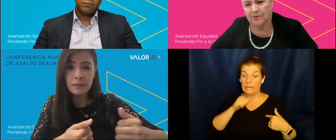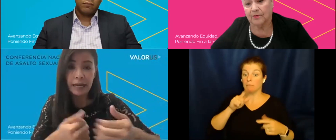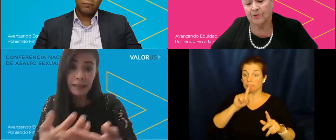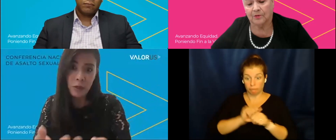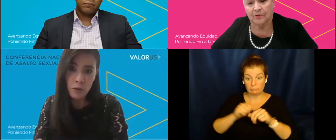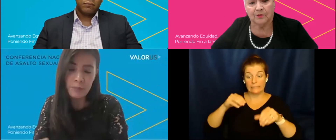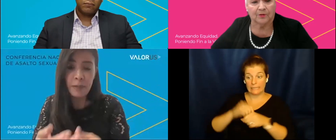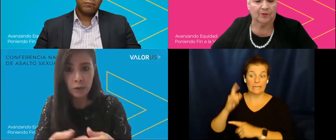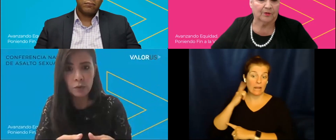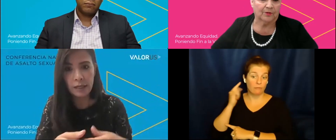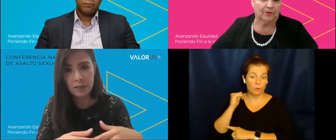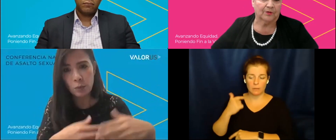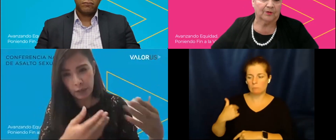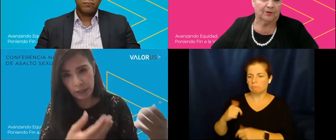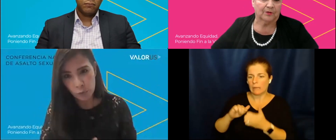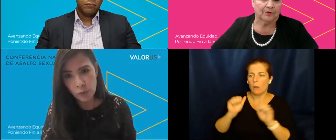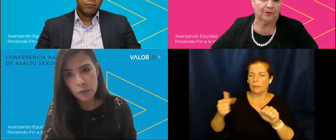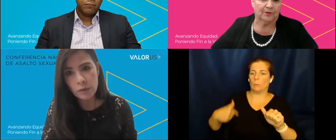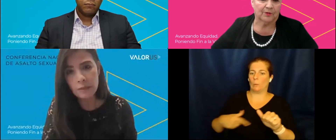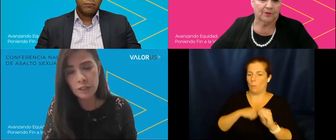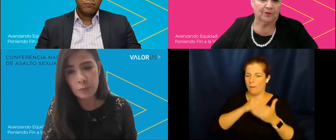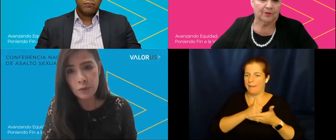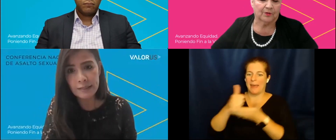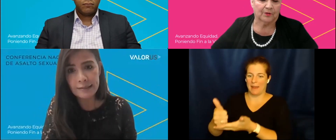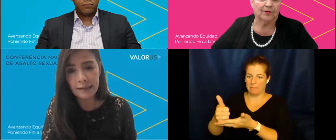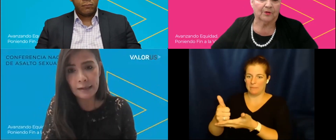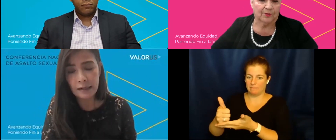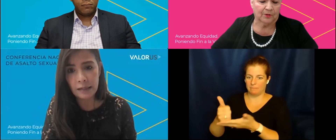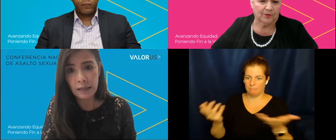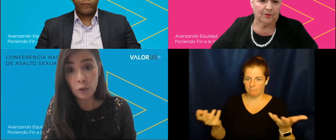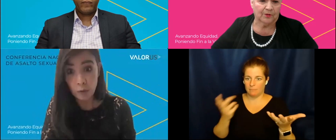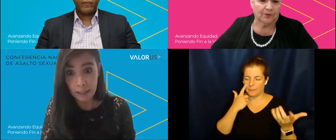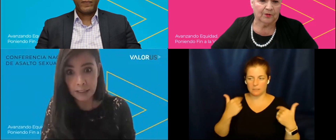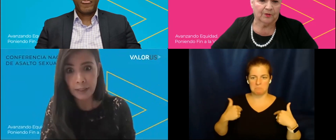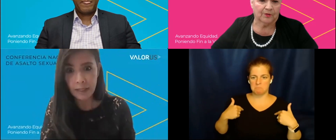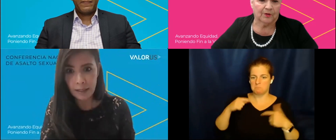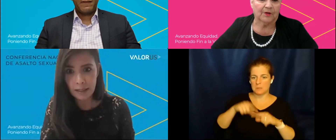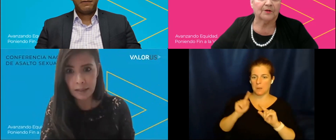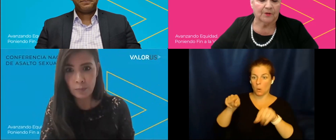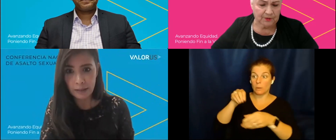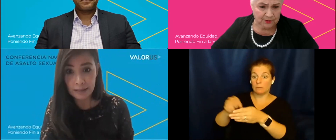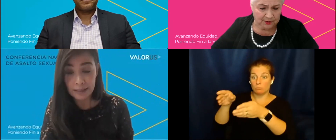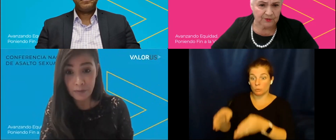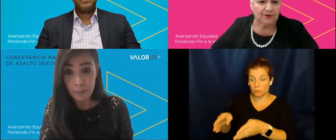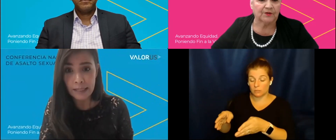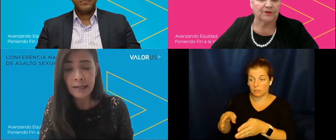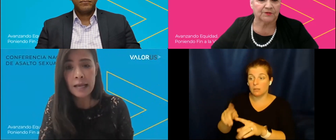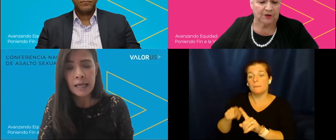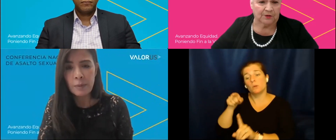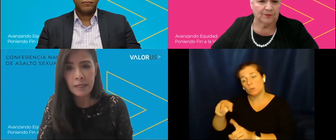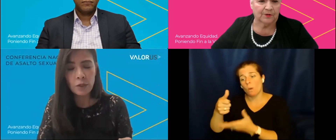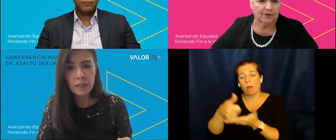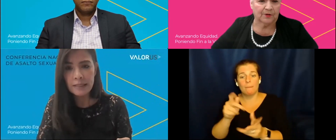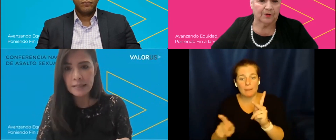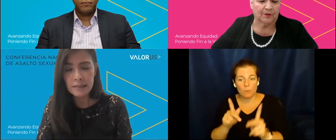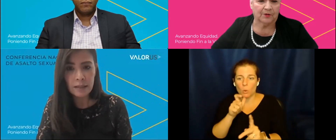communities so they can't go in person, right? They can't volunteer with you in person. You're helping people who right now are staying